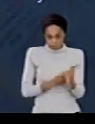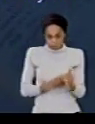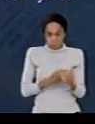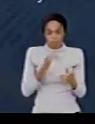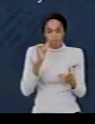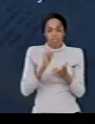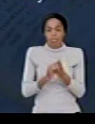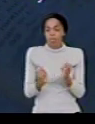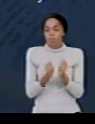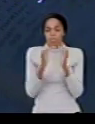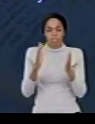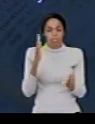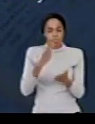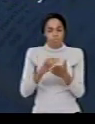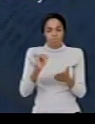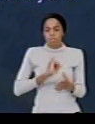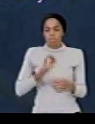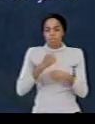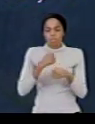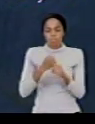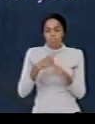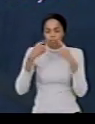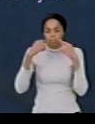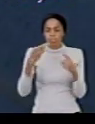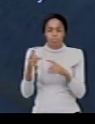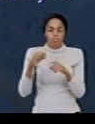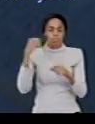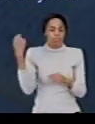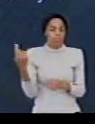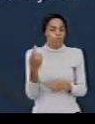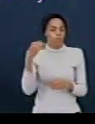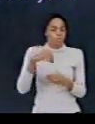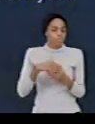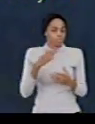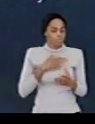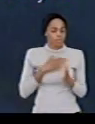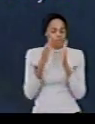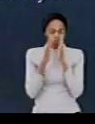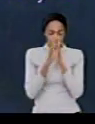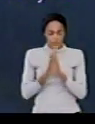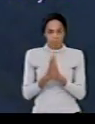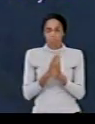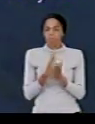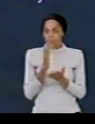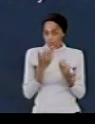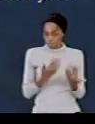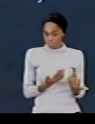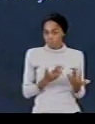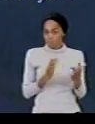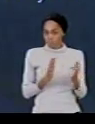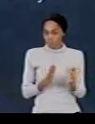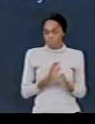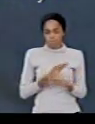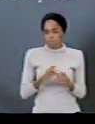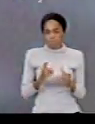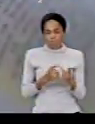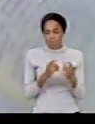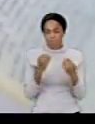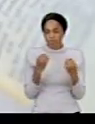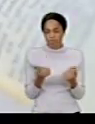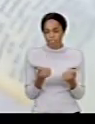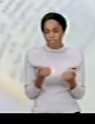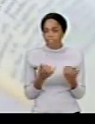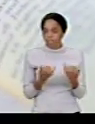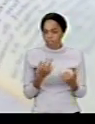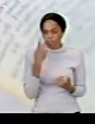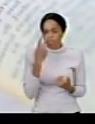without ceasing I make mention of you always in my prayers. Stop there for a moment. Don't run too fast. Now you see,